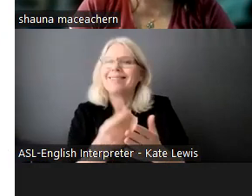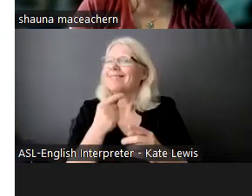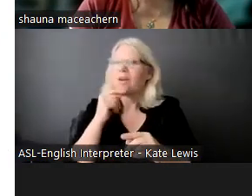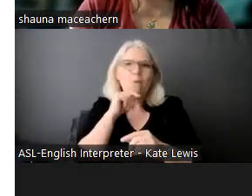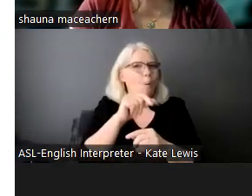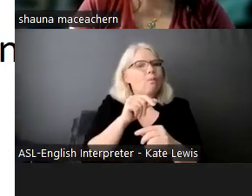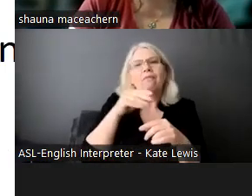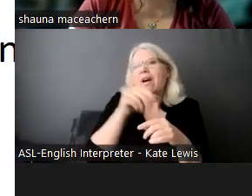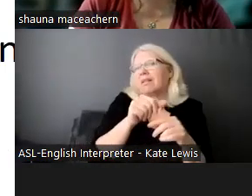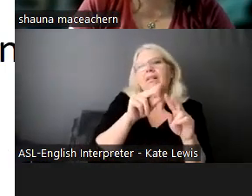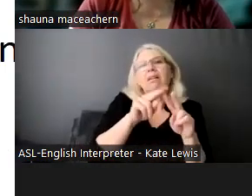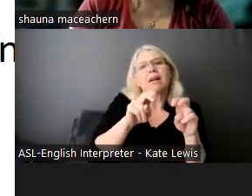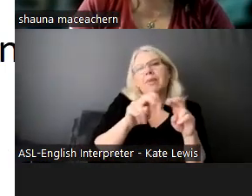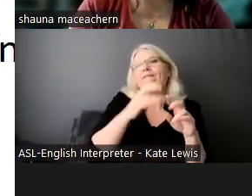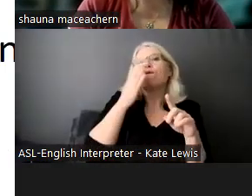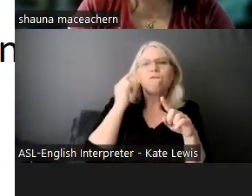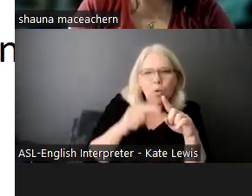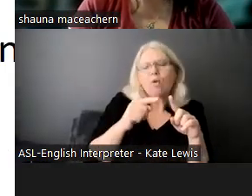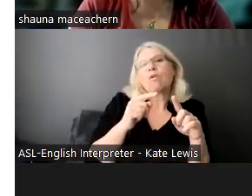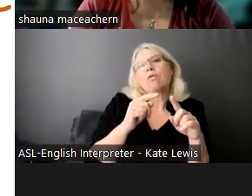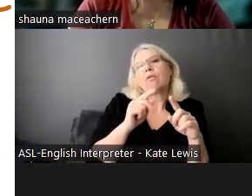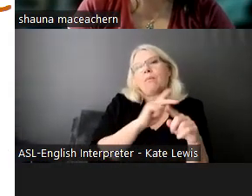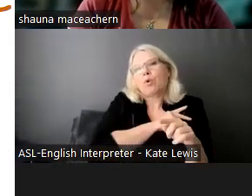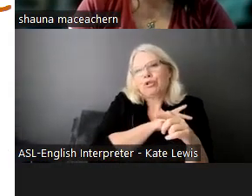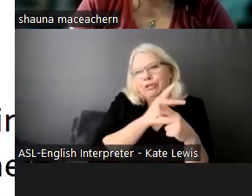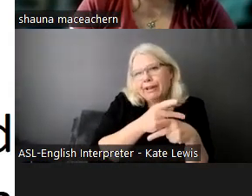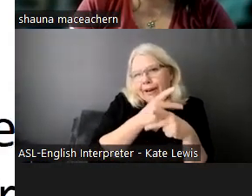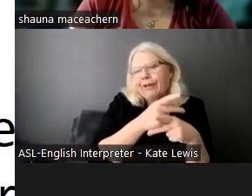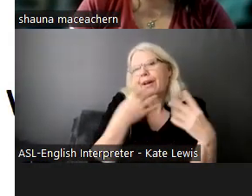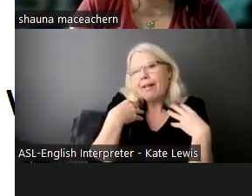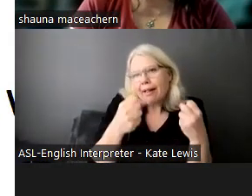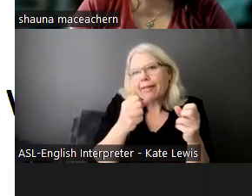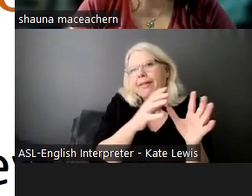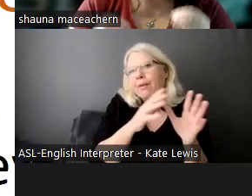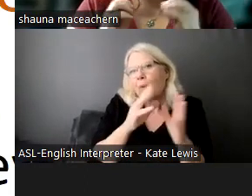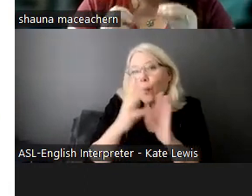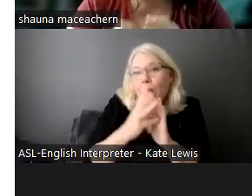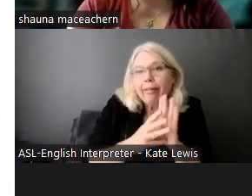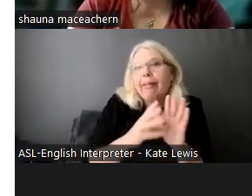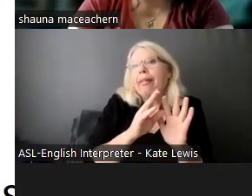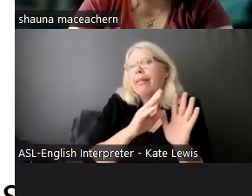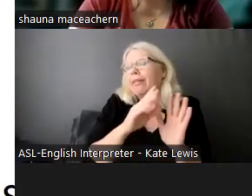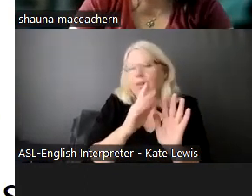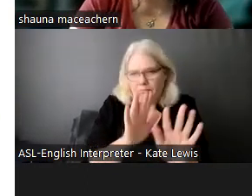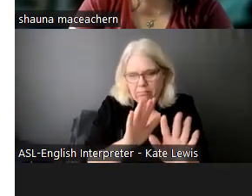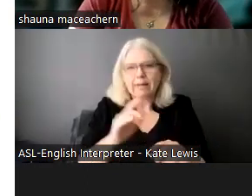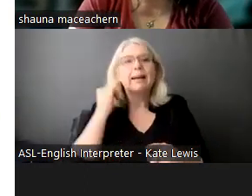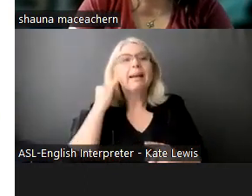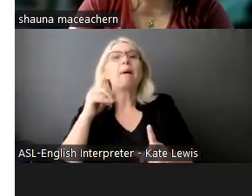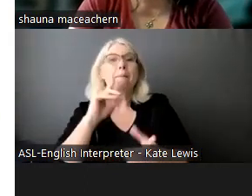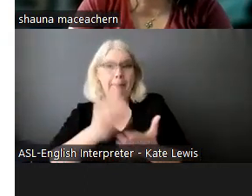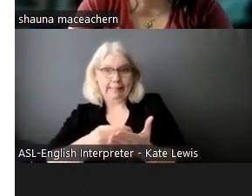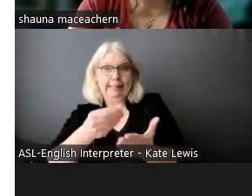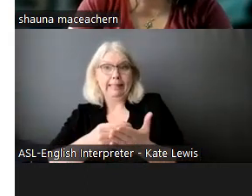They will not fund power of attorney assessments or will assessments. They will strictly do, they need